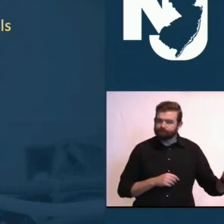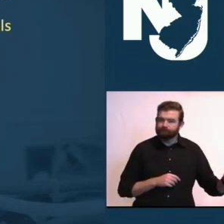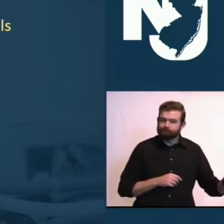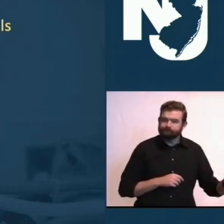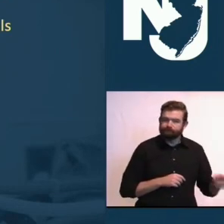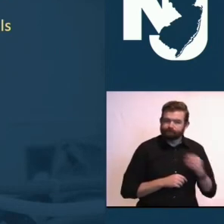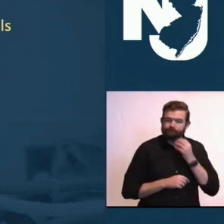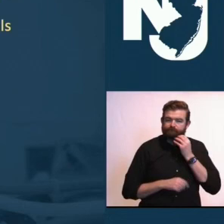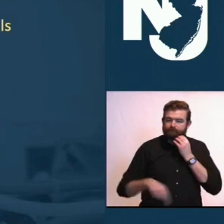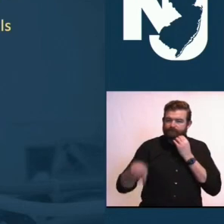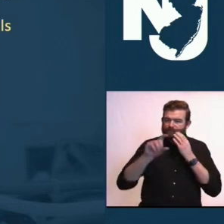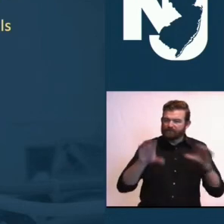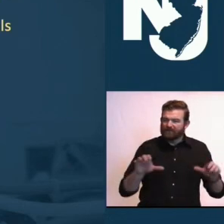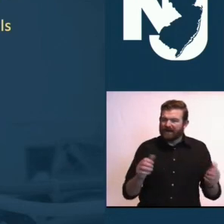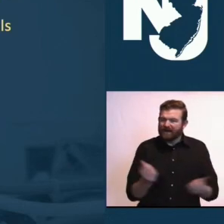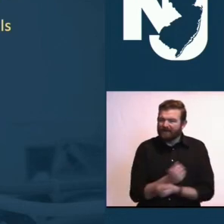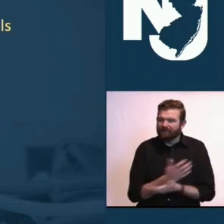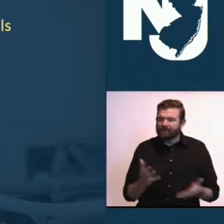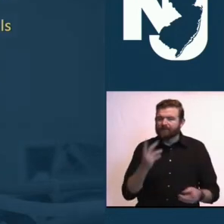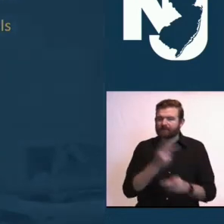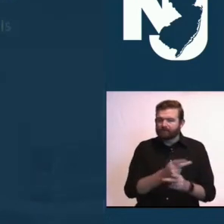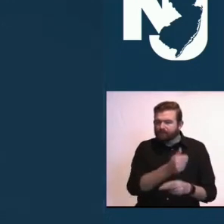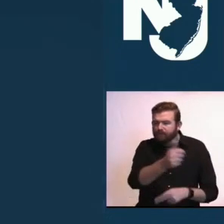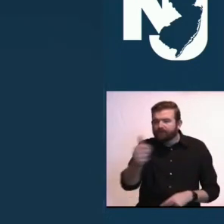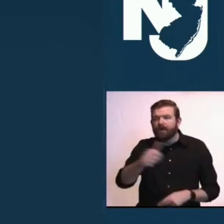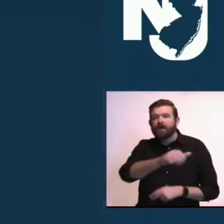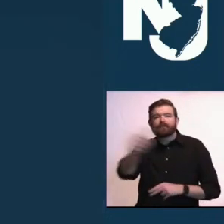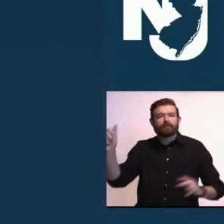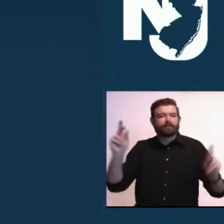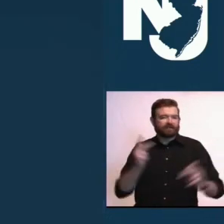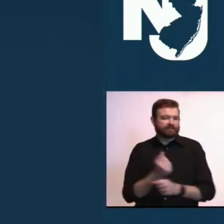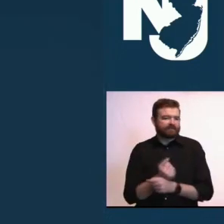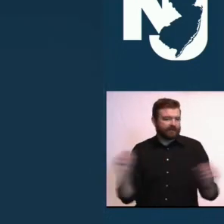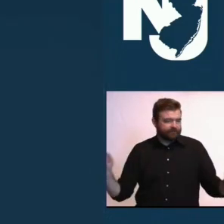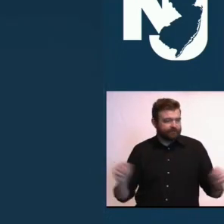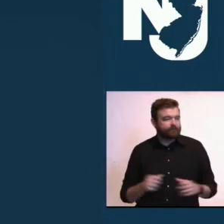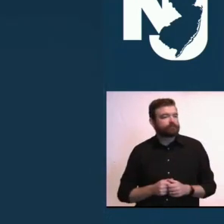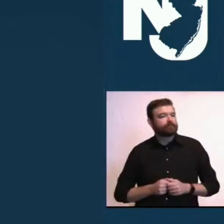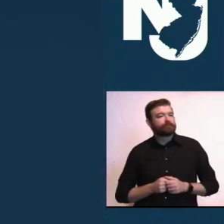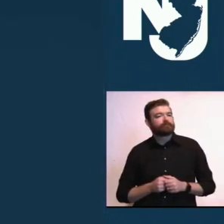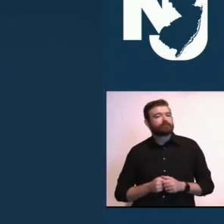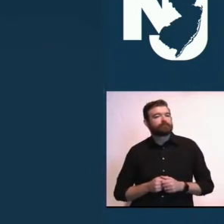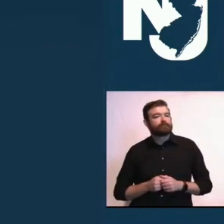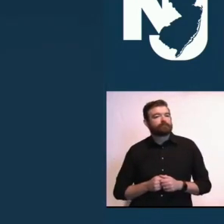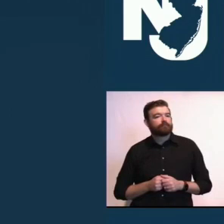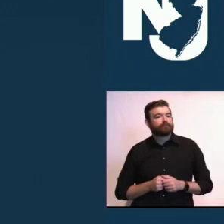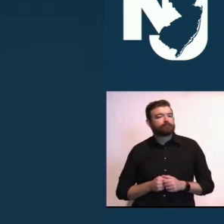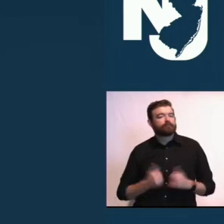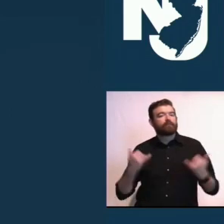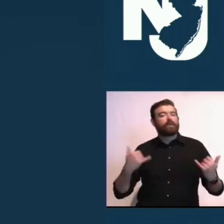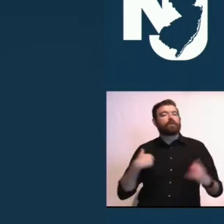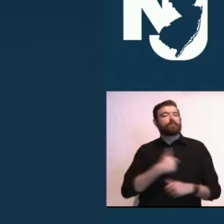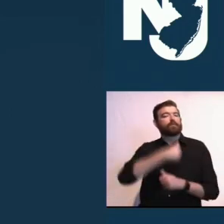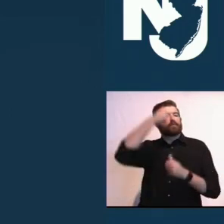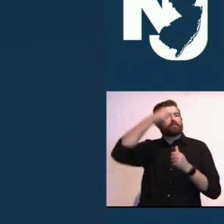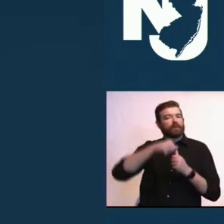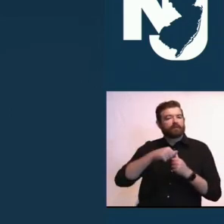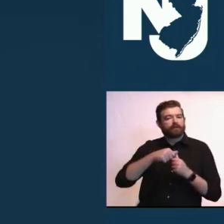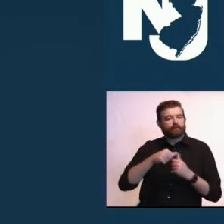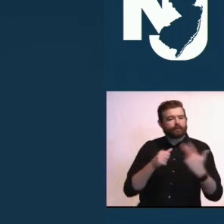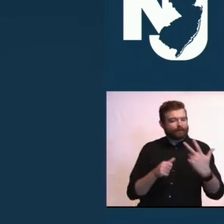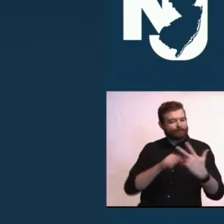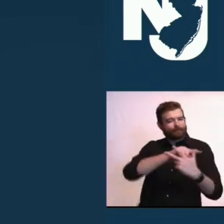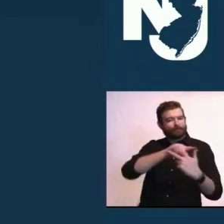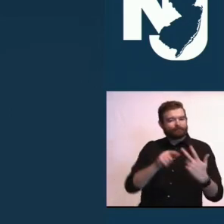families safe. And with all of that said, let's take a moment to recall, as we always do, several more of those who we have